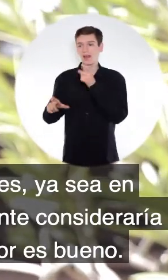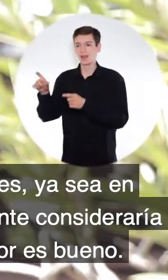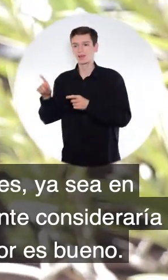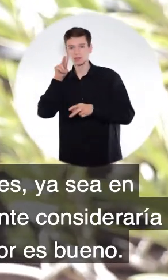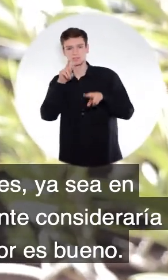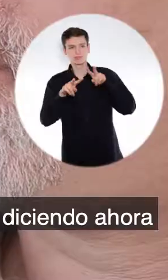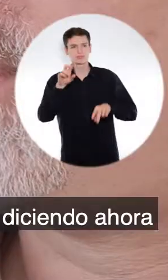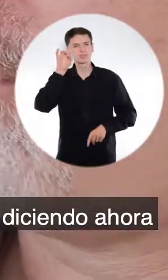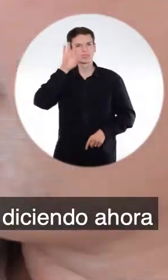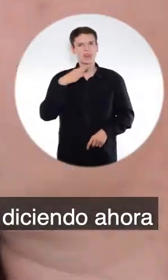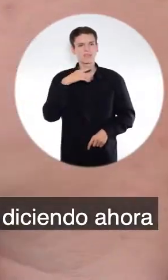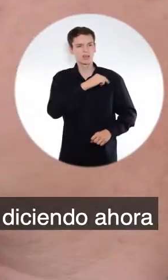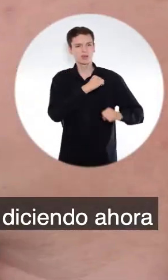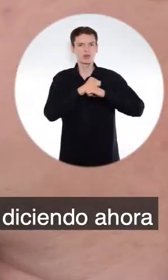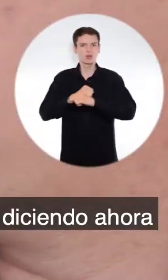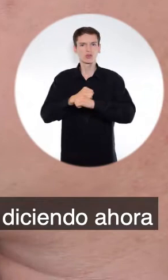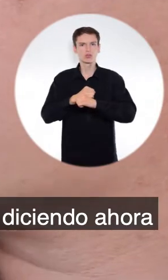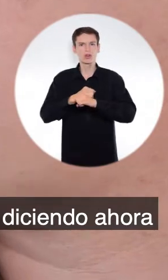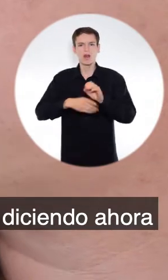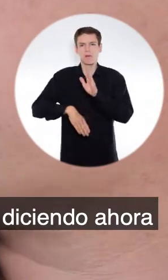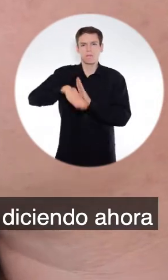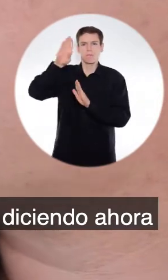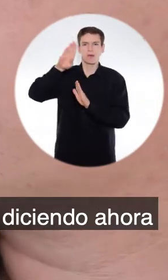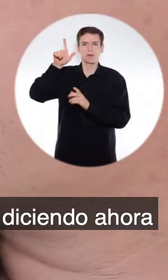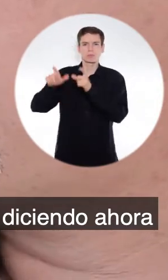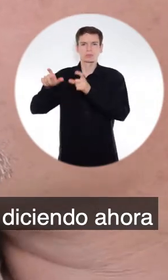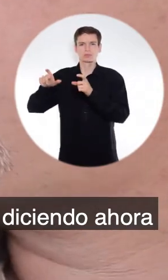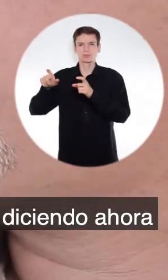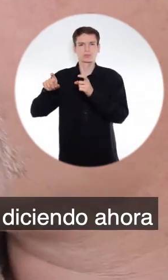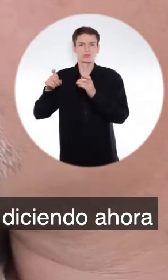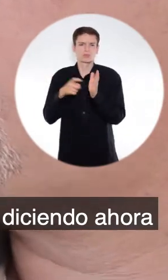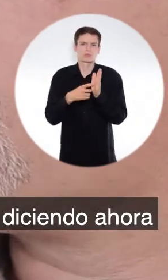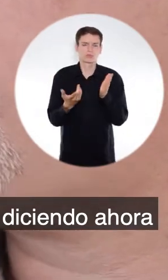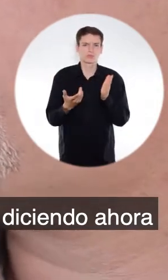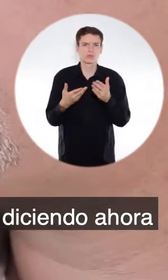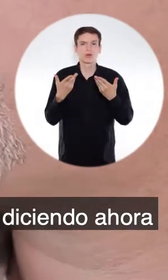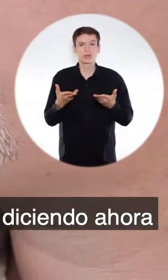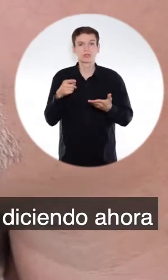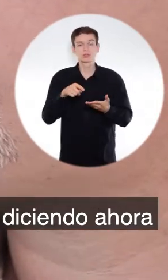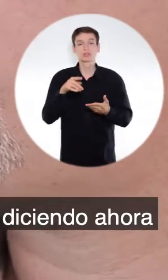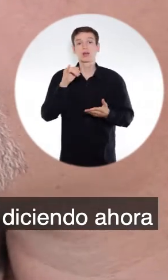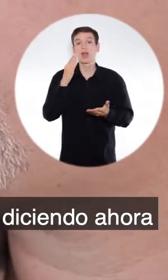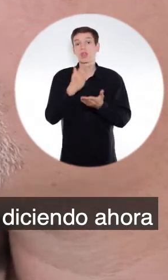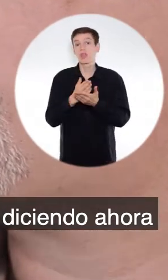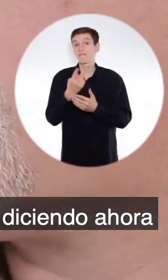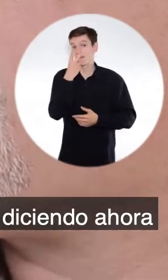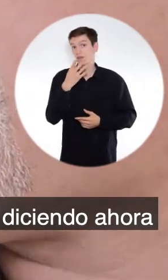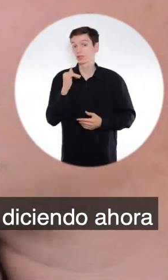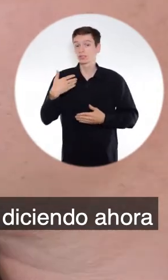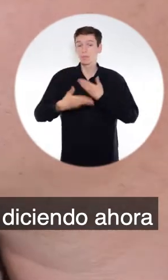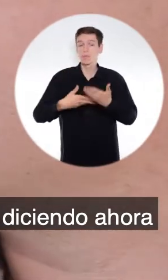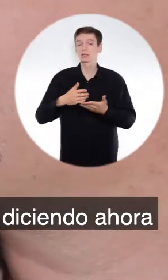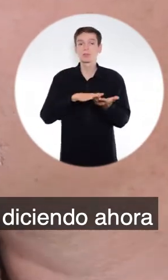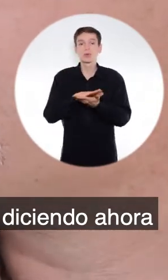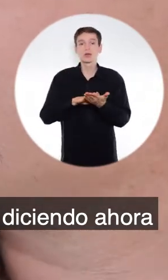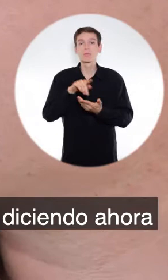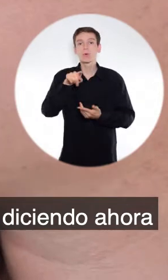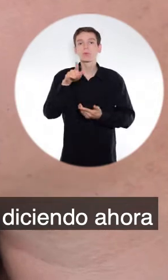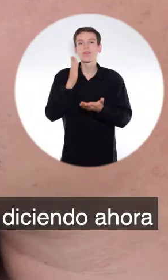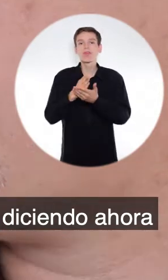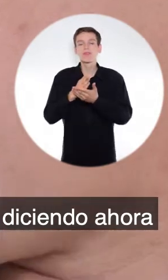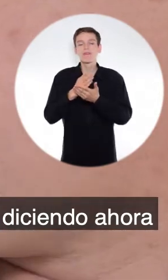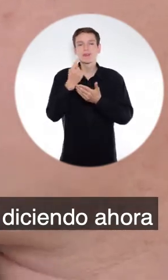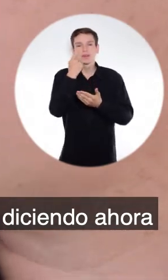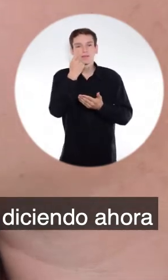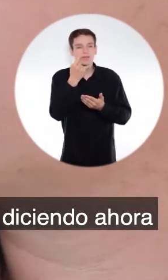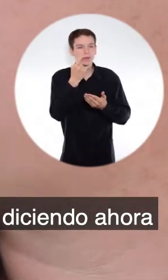So, you know, we'll have to see if that plays out. I think you have to carefully distinguish between what groups are saying now and what